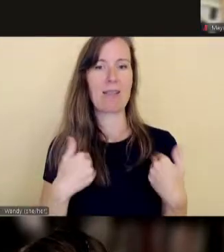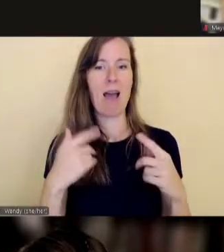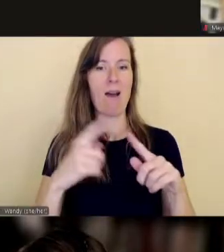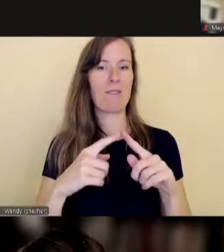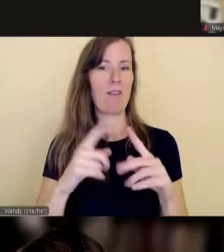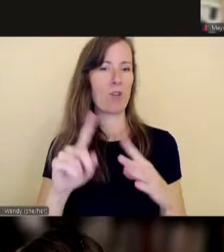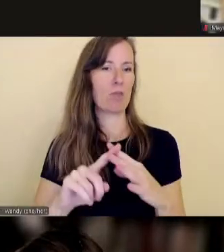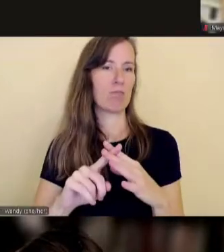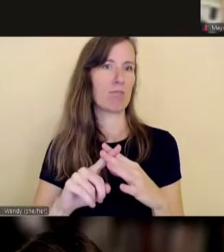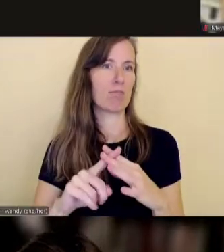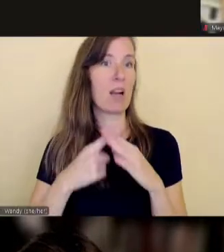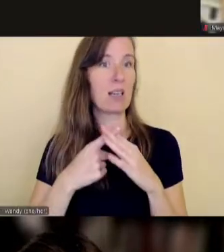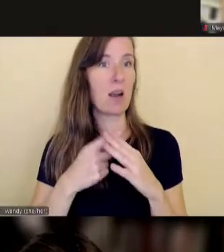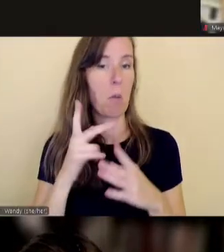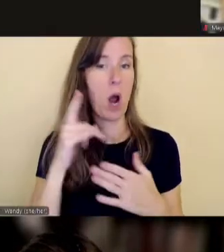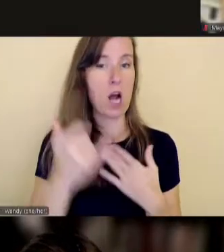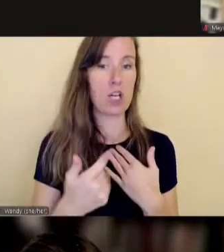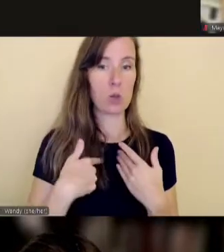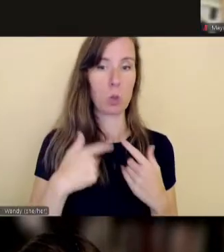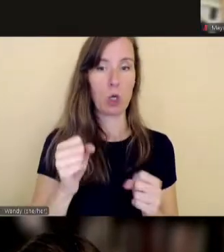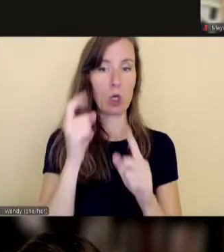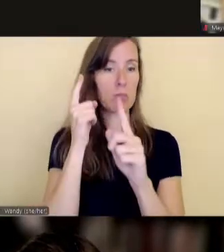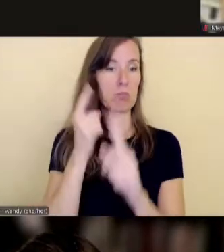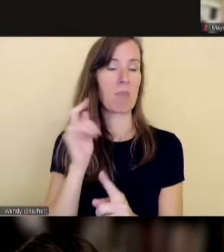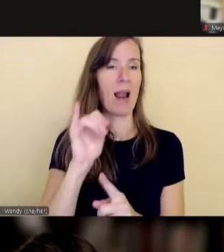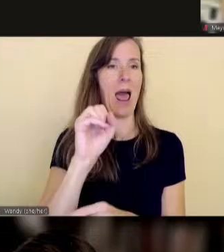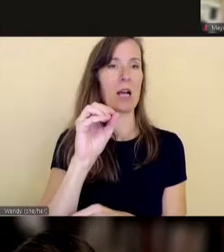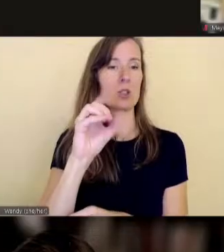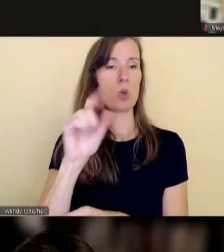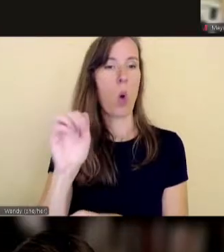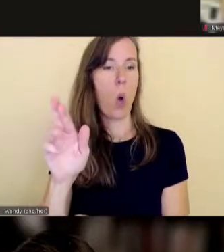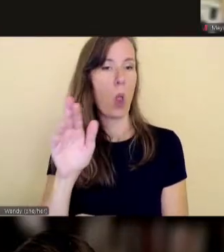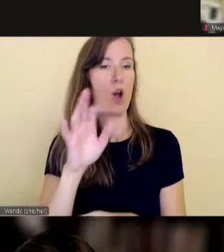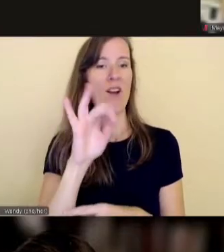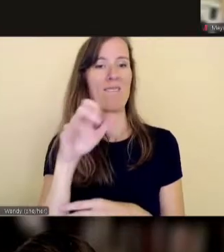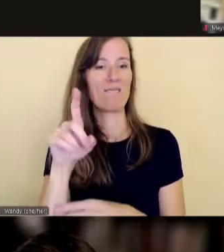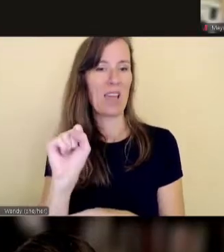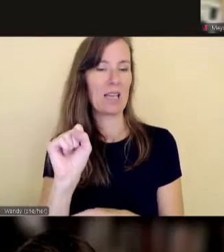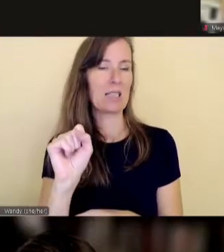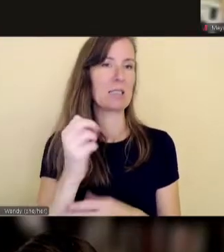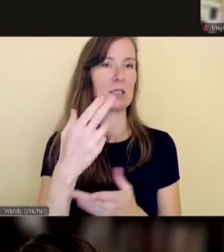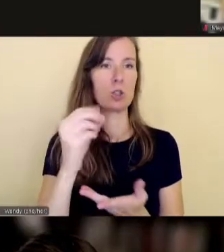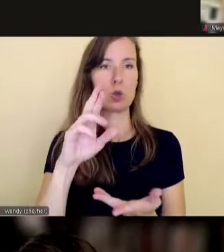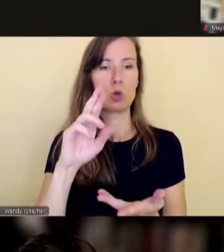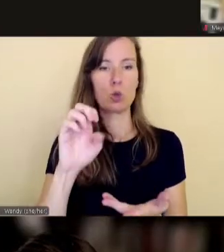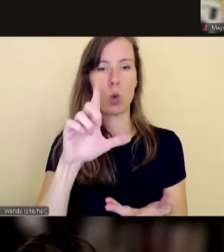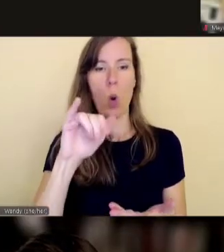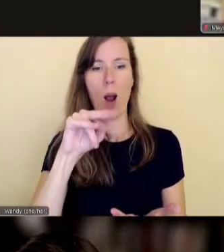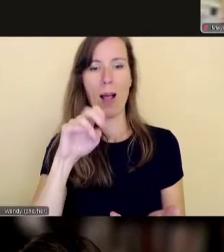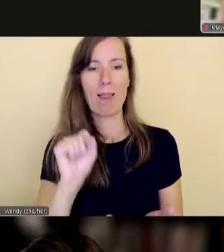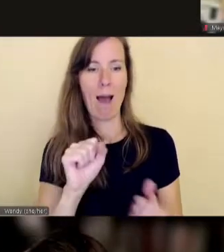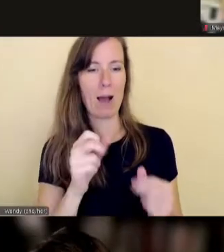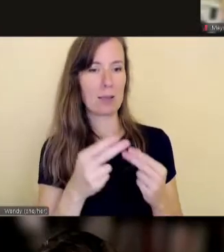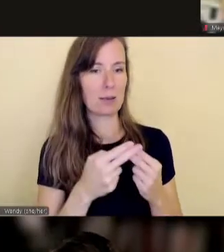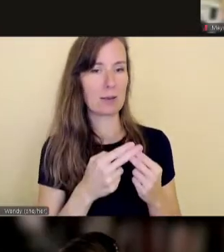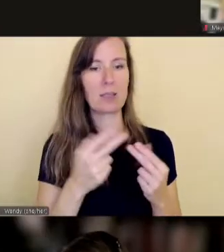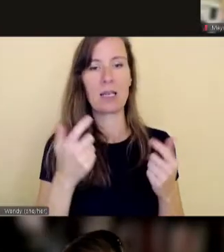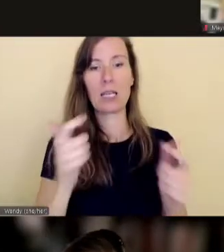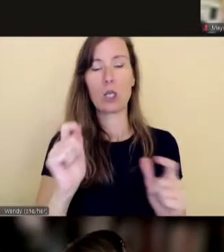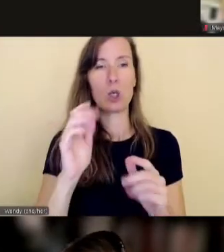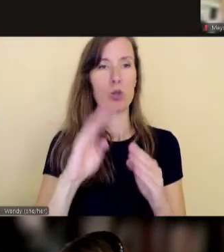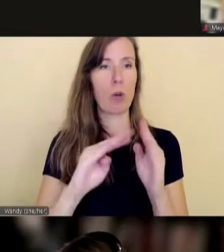provide fruits and vegetables to residents, electronic trolley system. However, they do have some takeaways. They also have a very